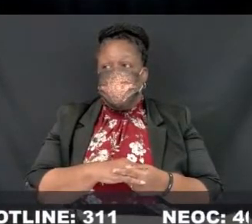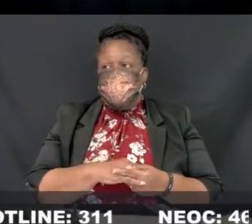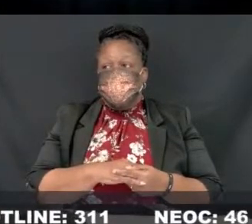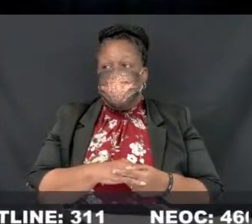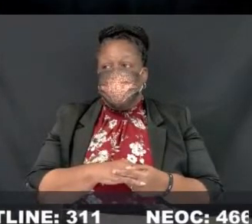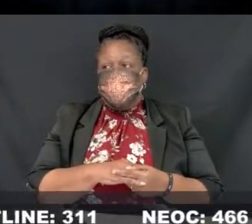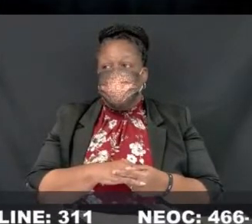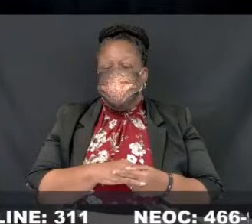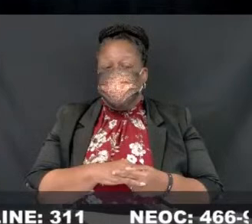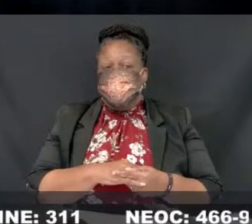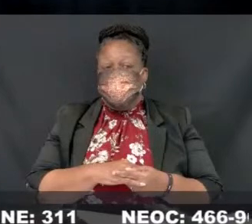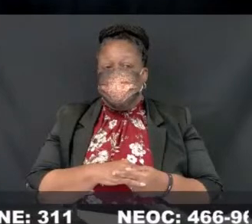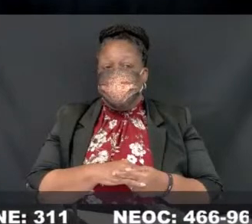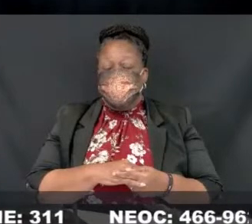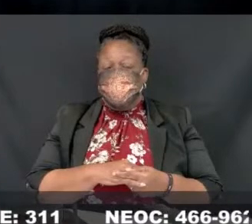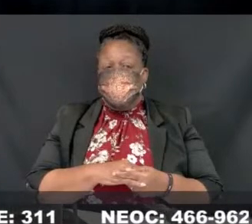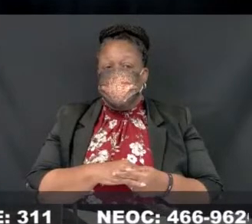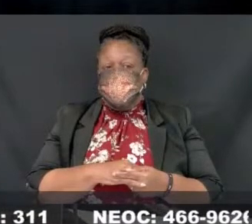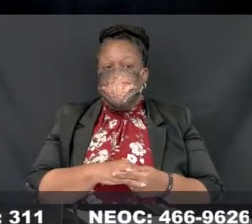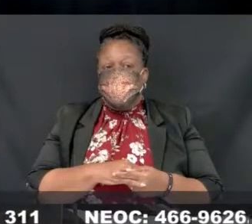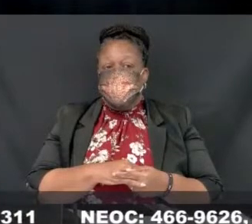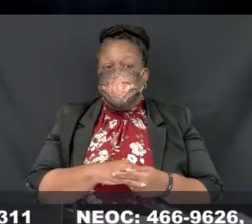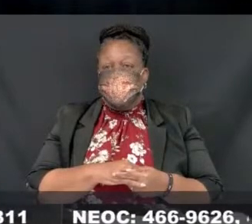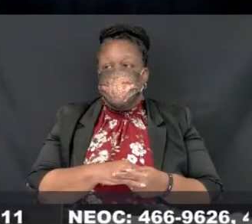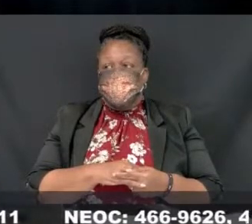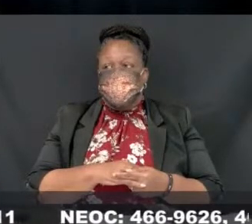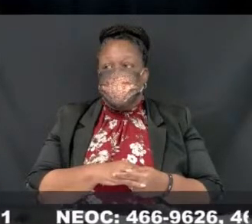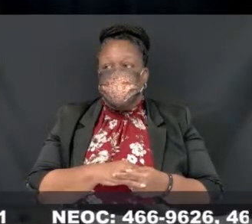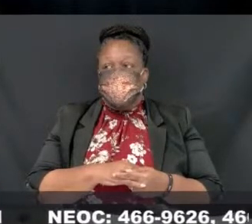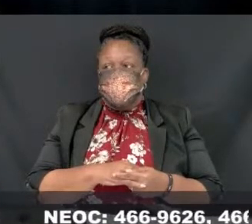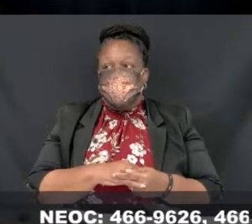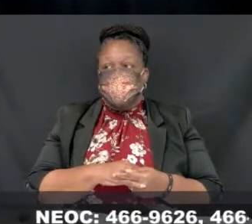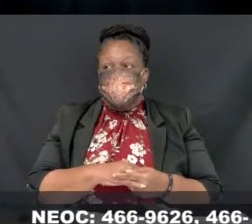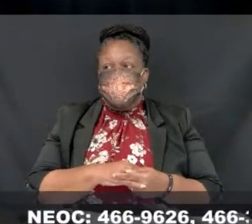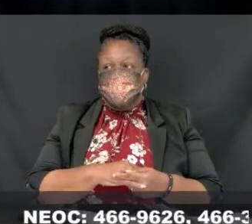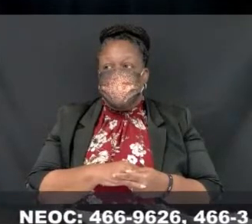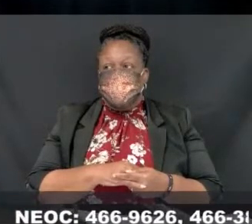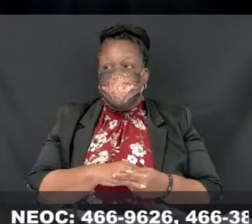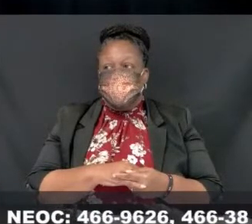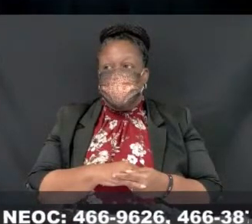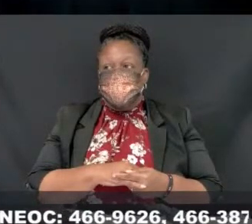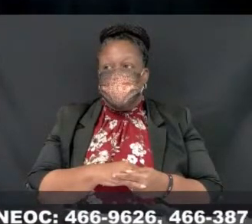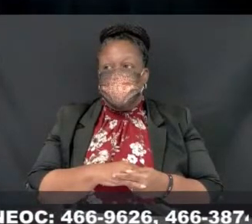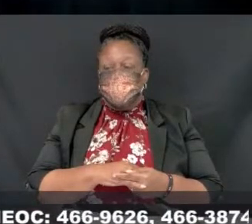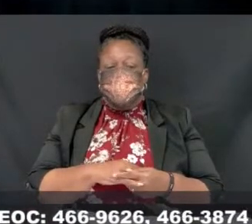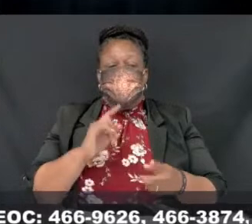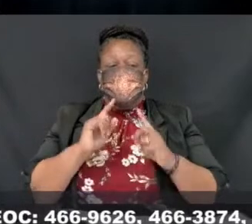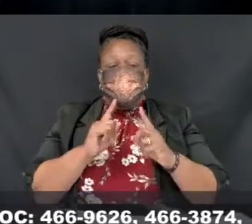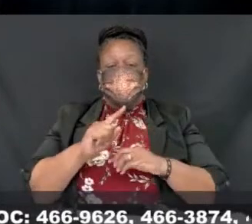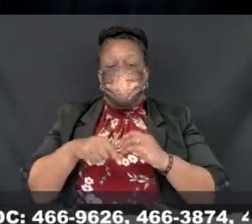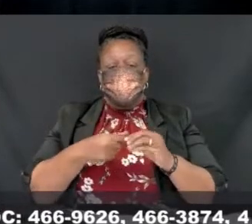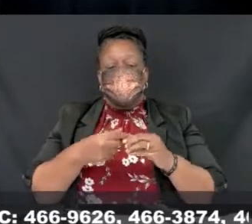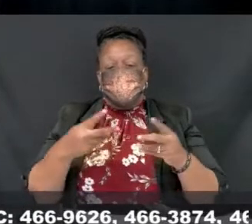surgeon, straight. You understand what I'm saying? So we had so much diverse